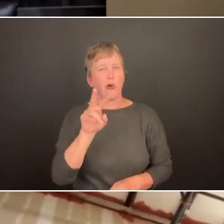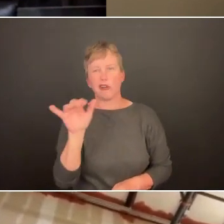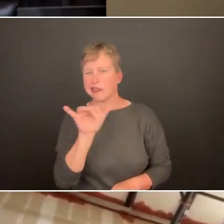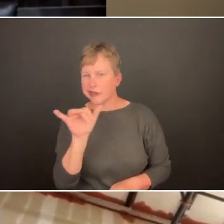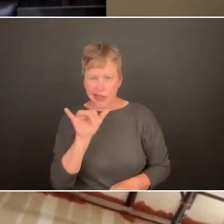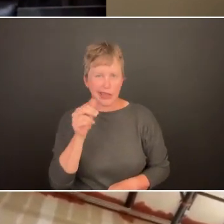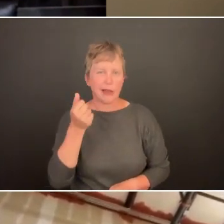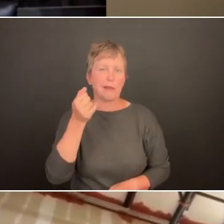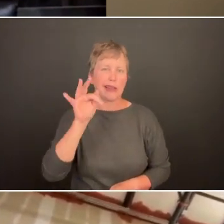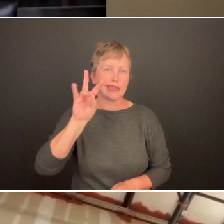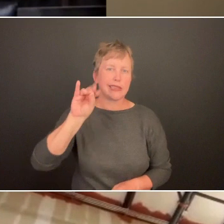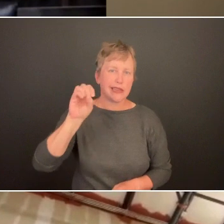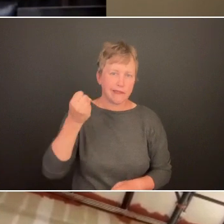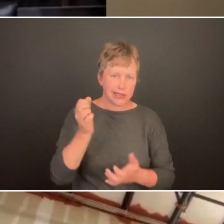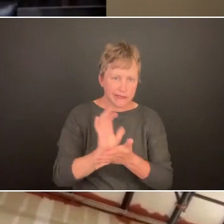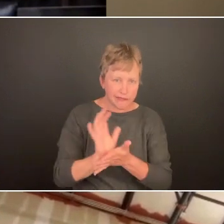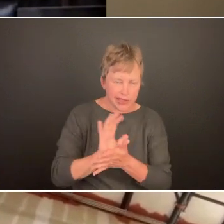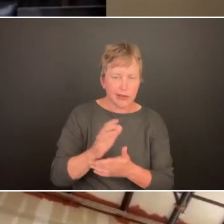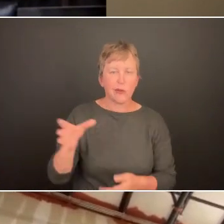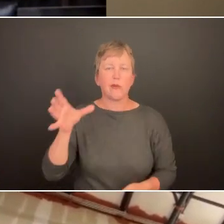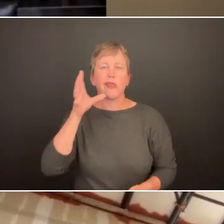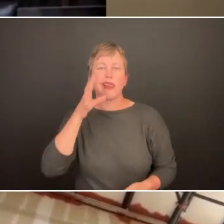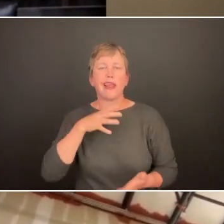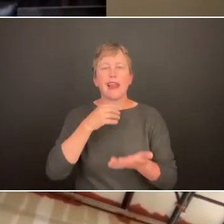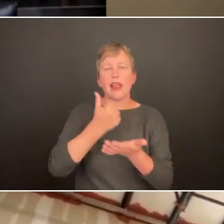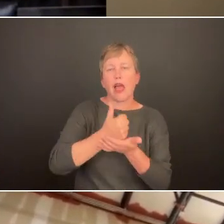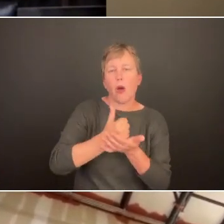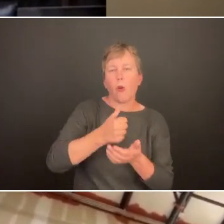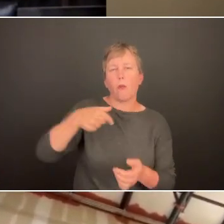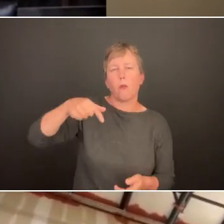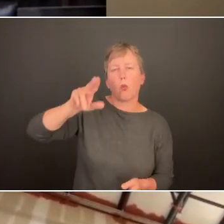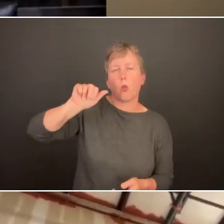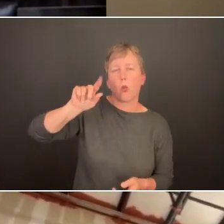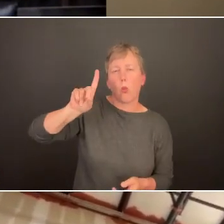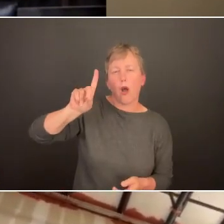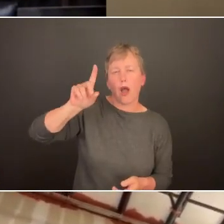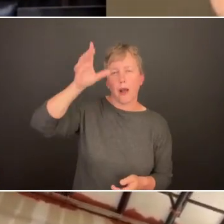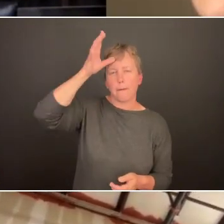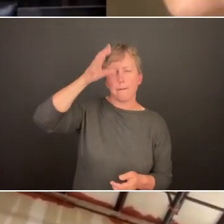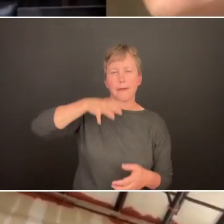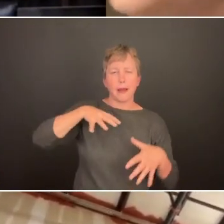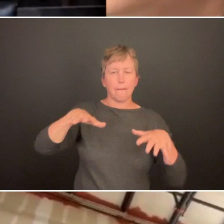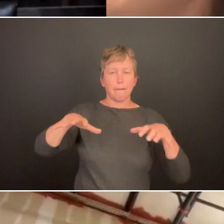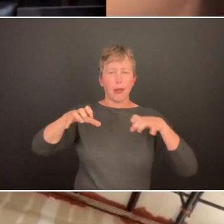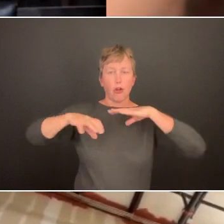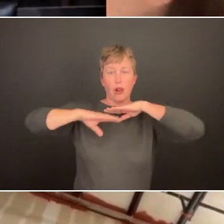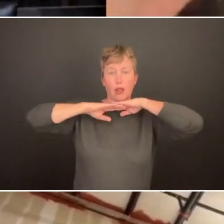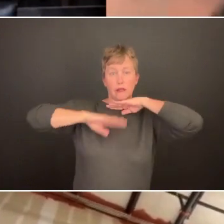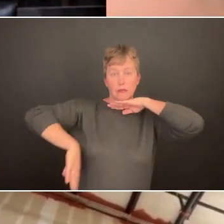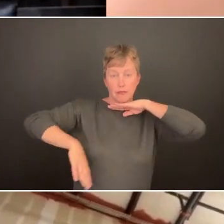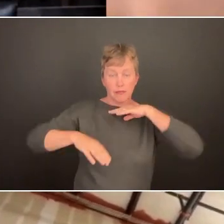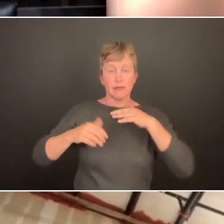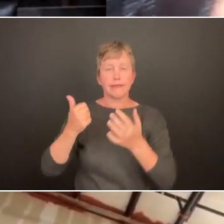saw the same video, that 1970s video of that quad being kind of moved around by this lady and in and out of his chair. And